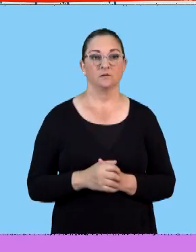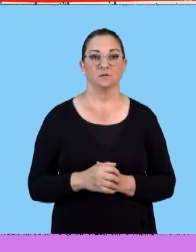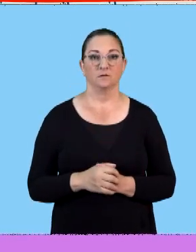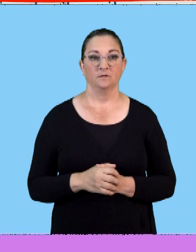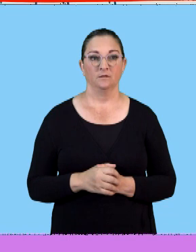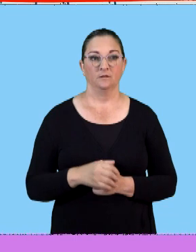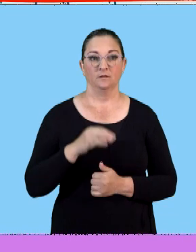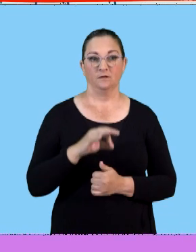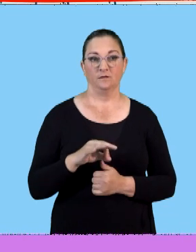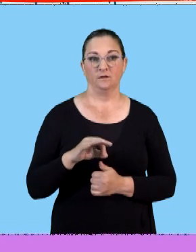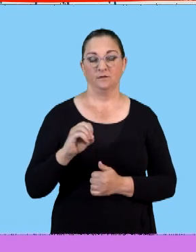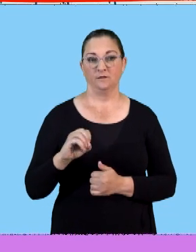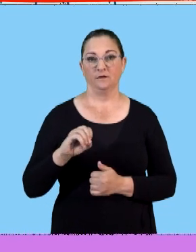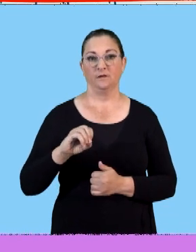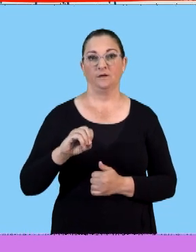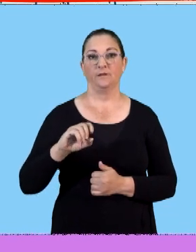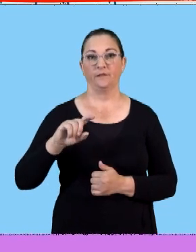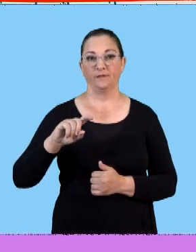of